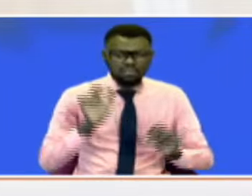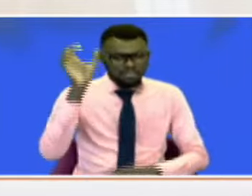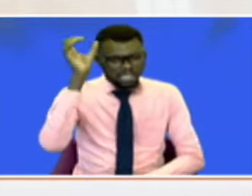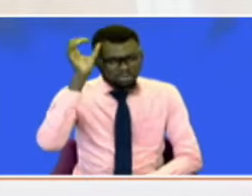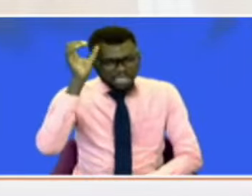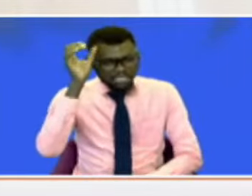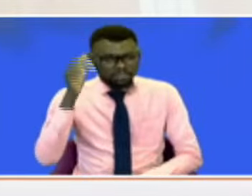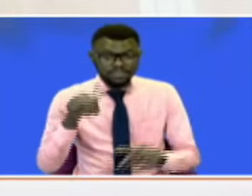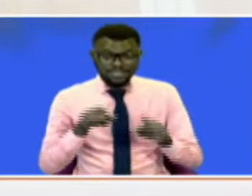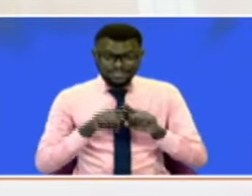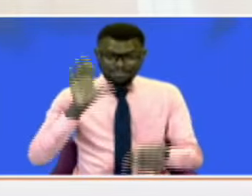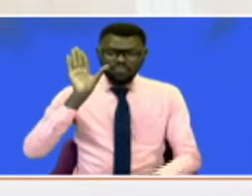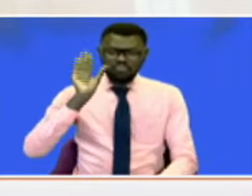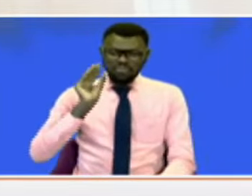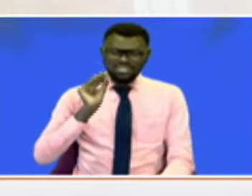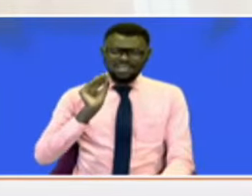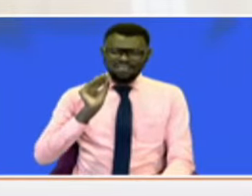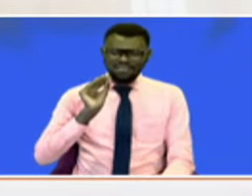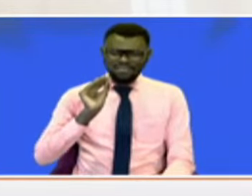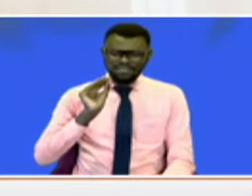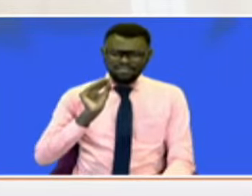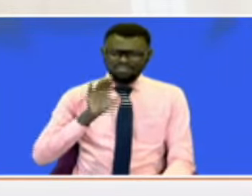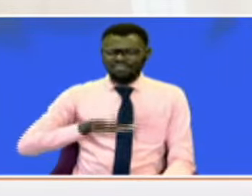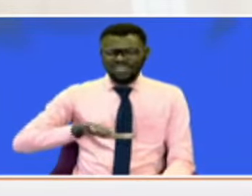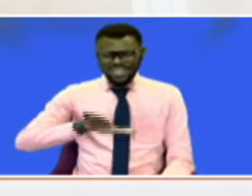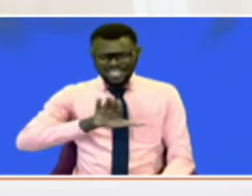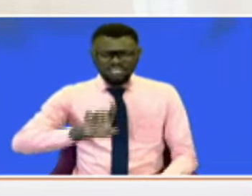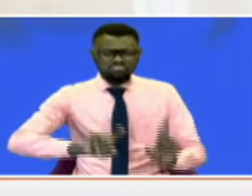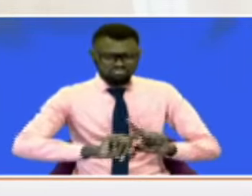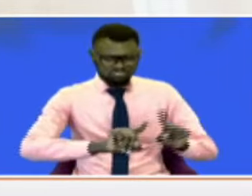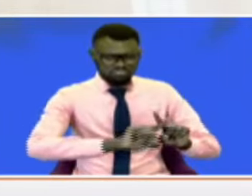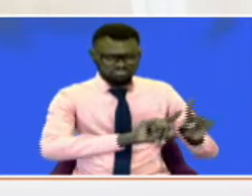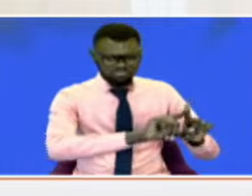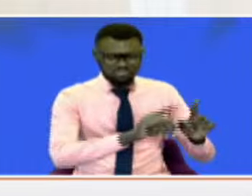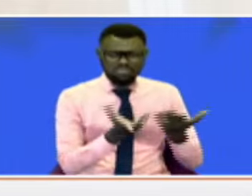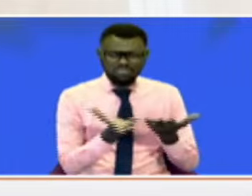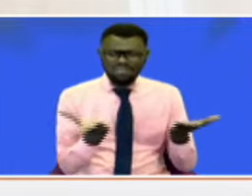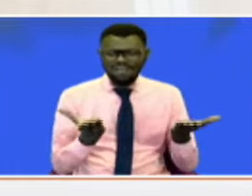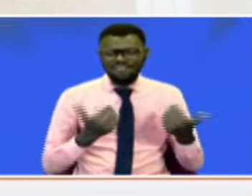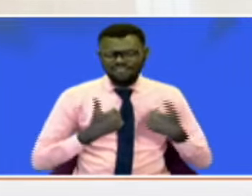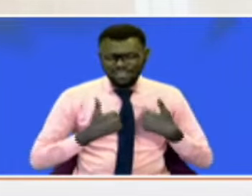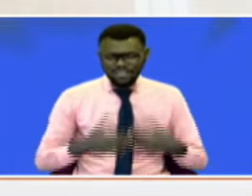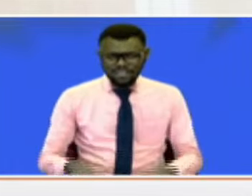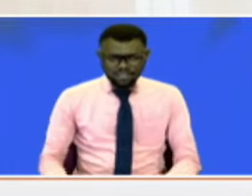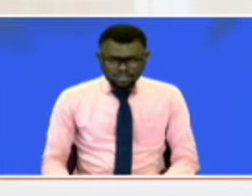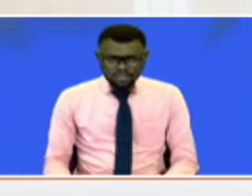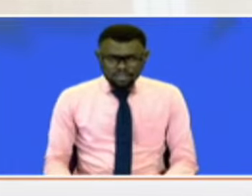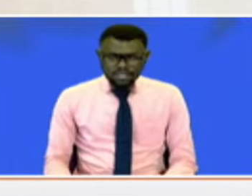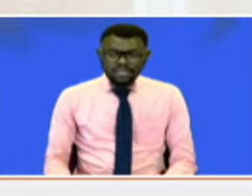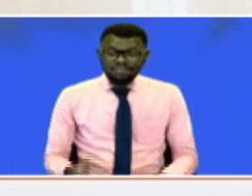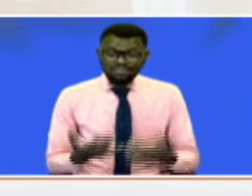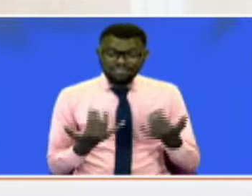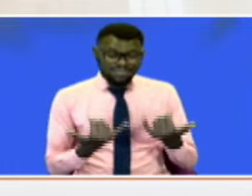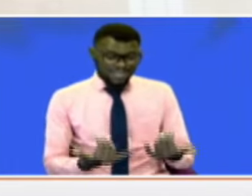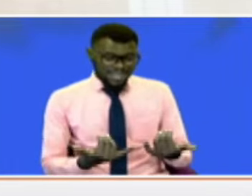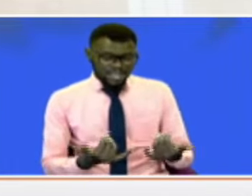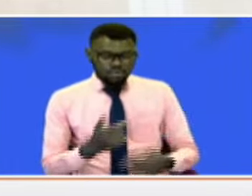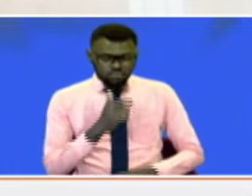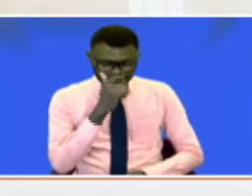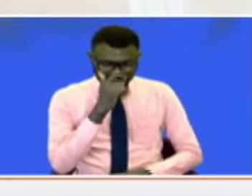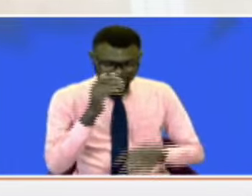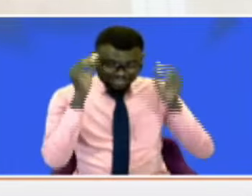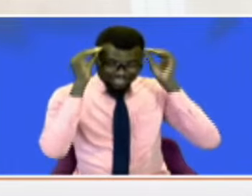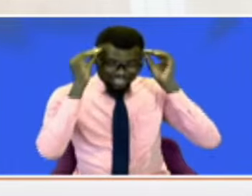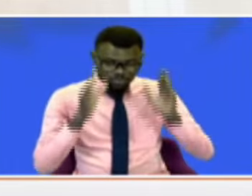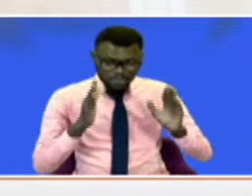and Mombasa, among others. And I wish our candidates the best. I